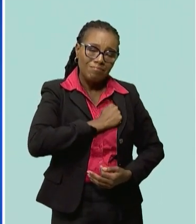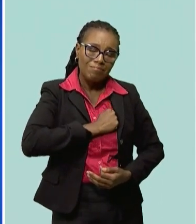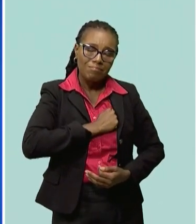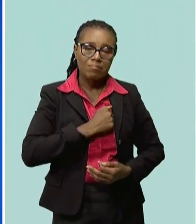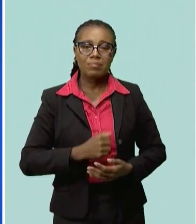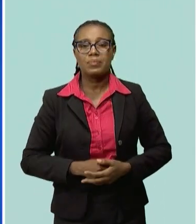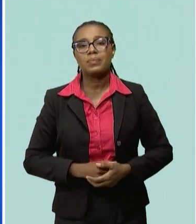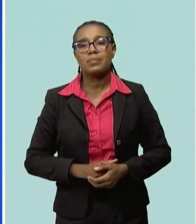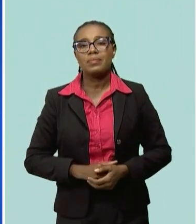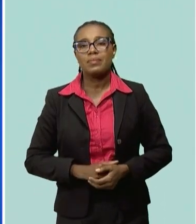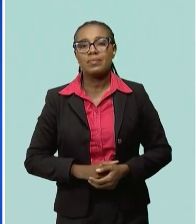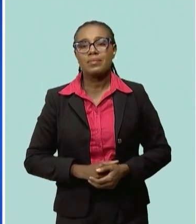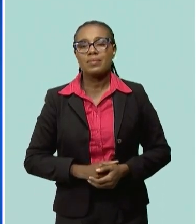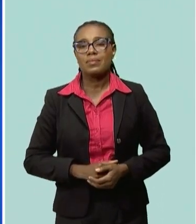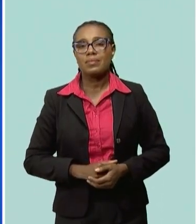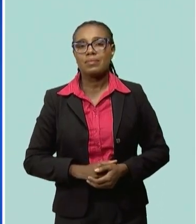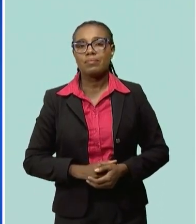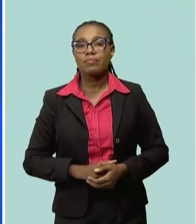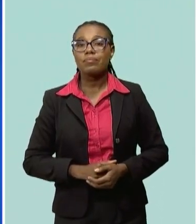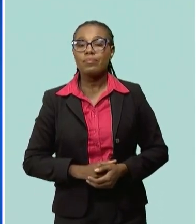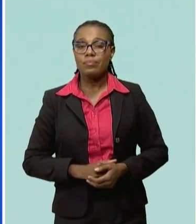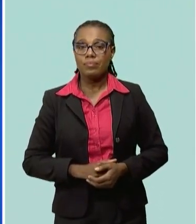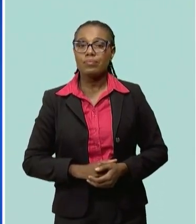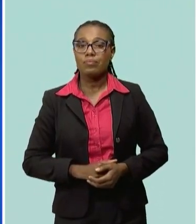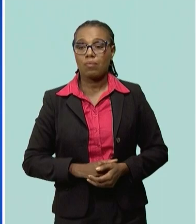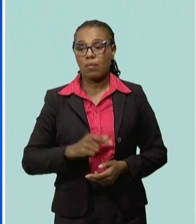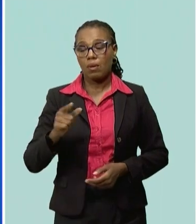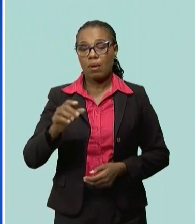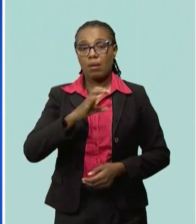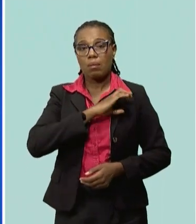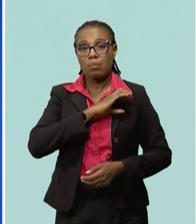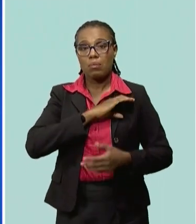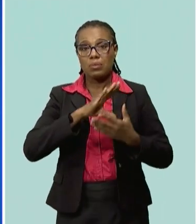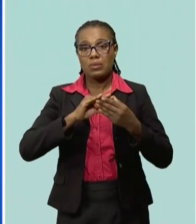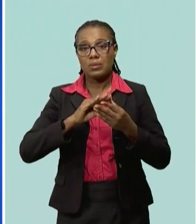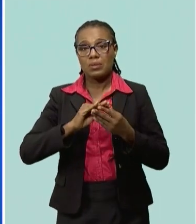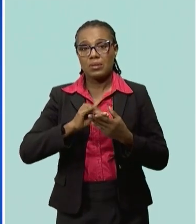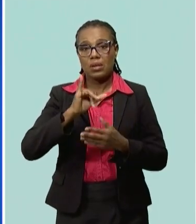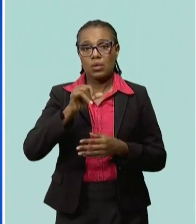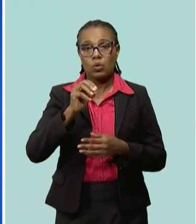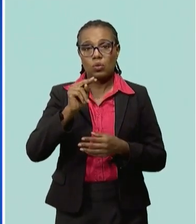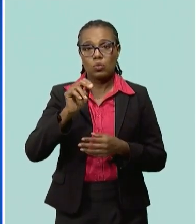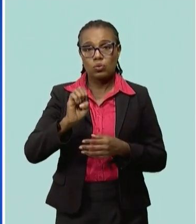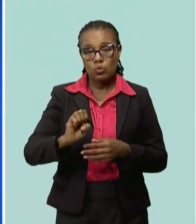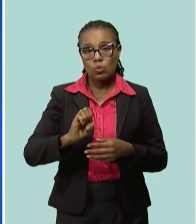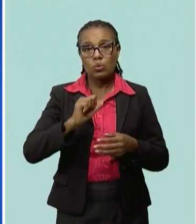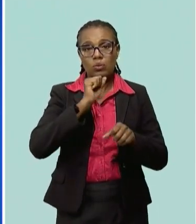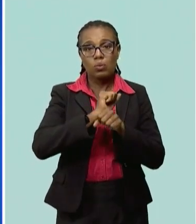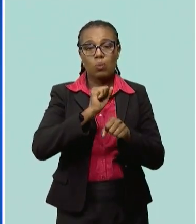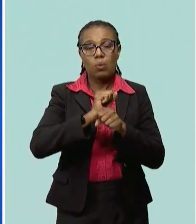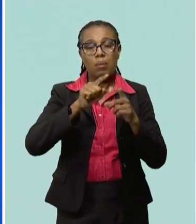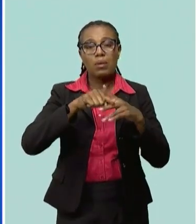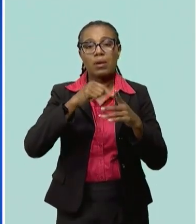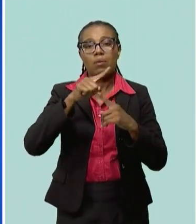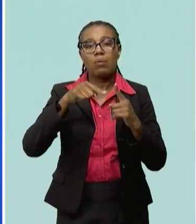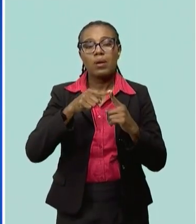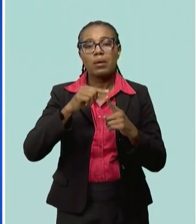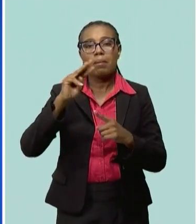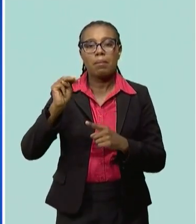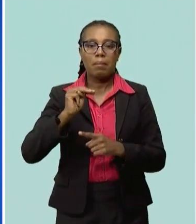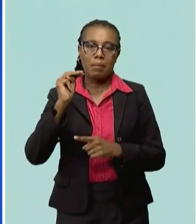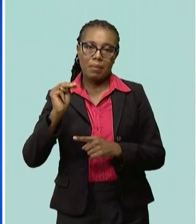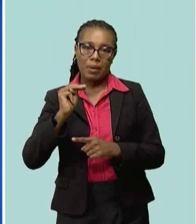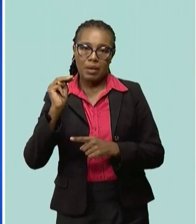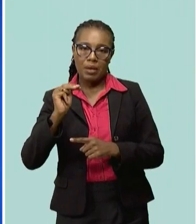deceased. Now, according to the police, Jones only started working at the Glacial Pure Ice plant where the incident occurred